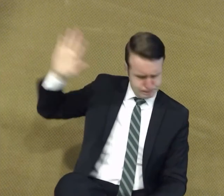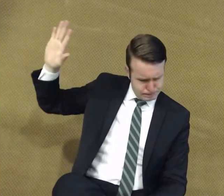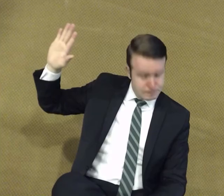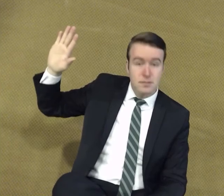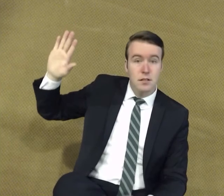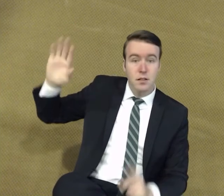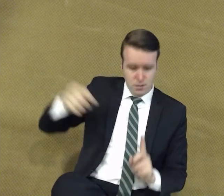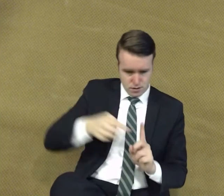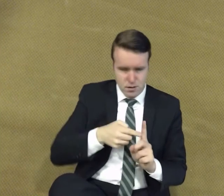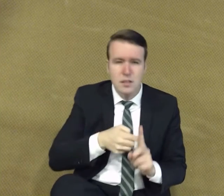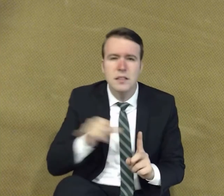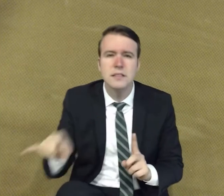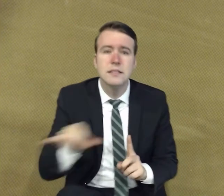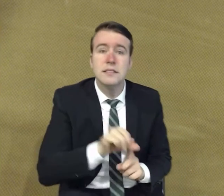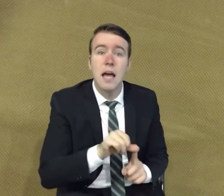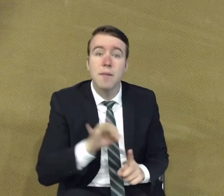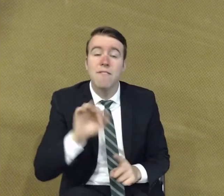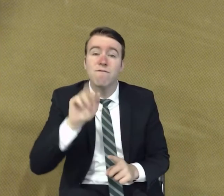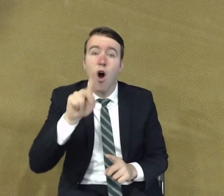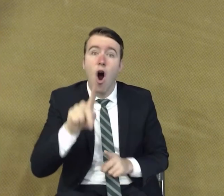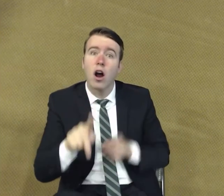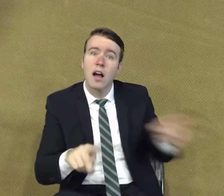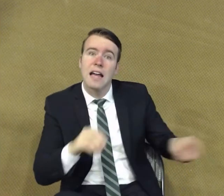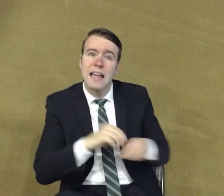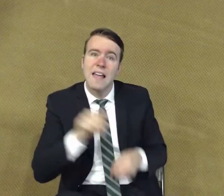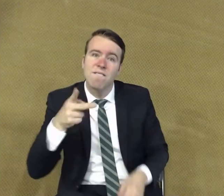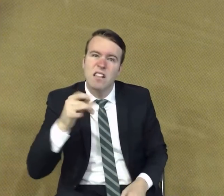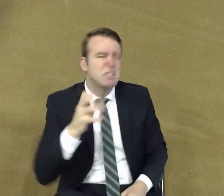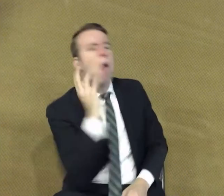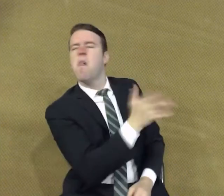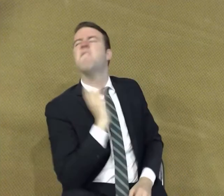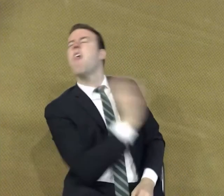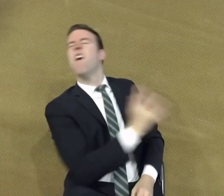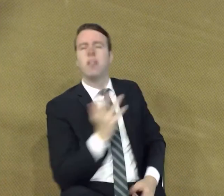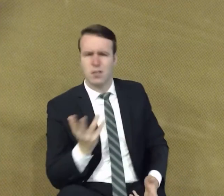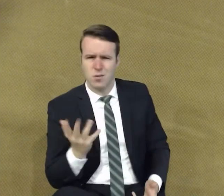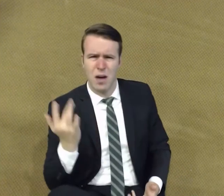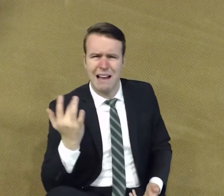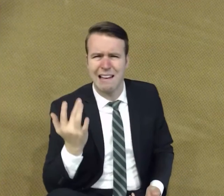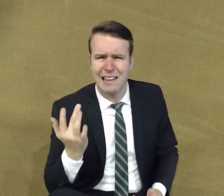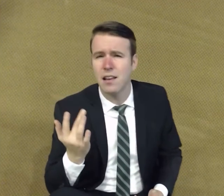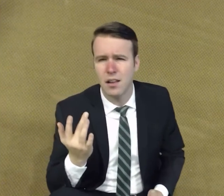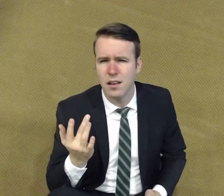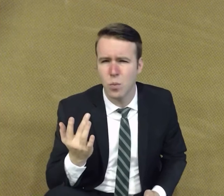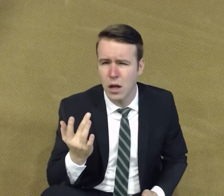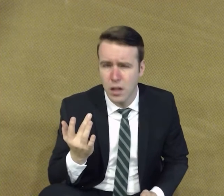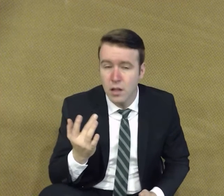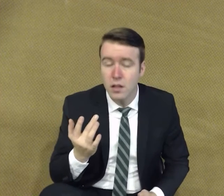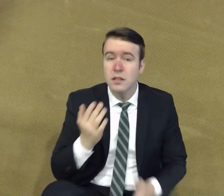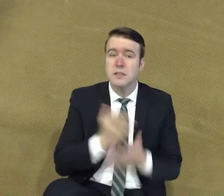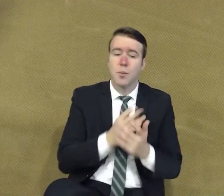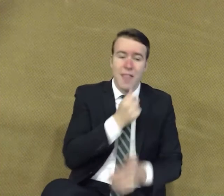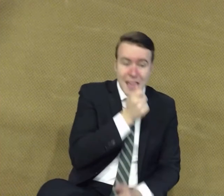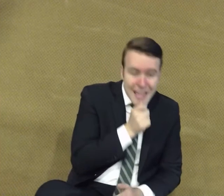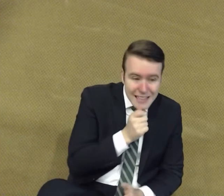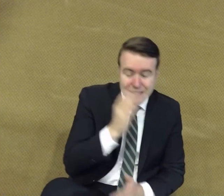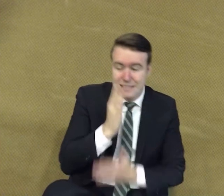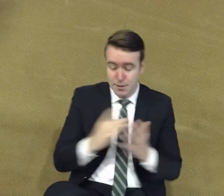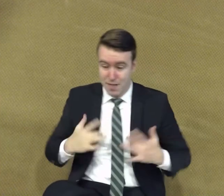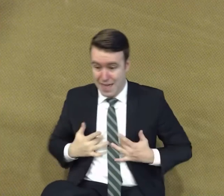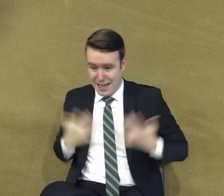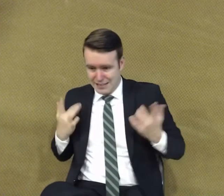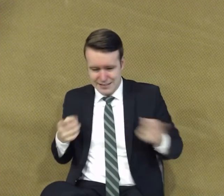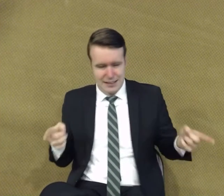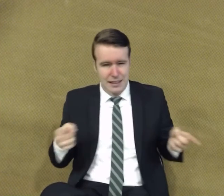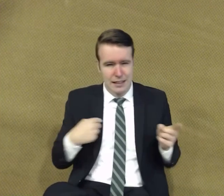in Philistia rather than to take it home. And so here we see some of the agony and some of the ecstasy that has